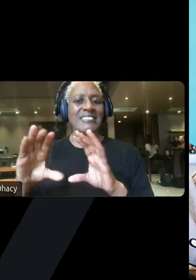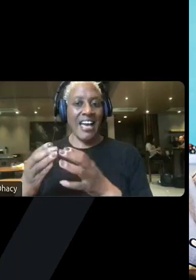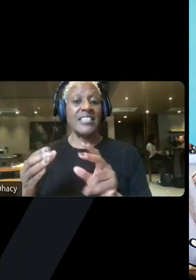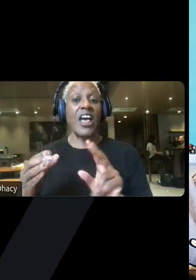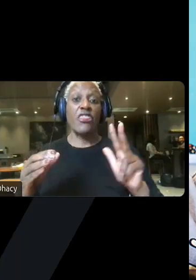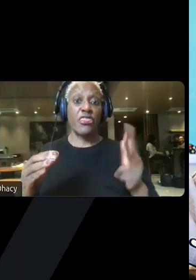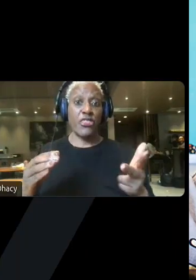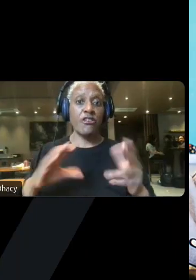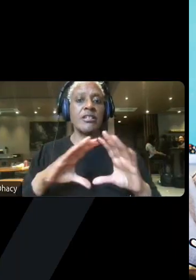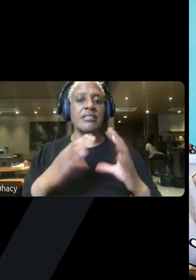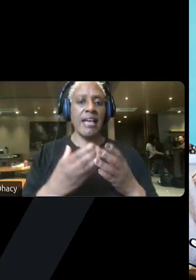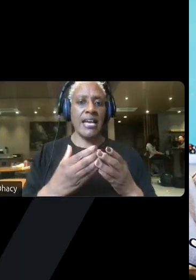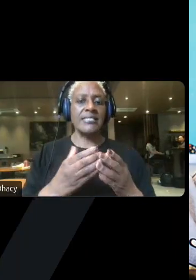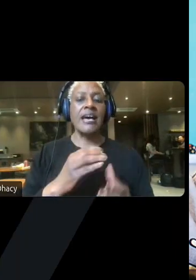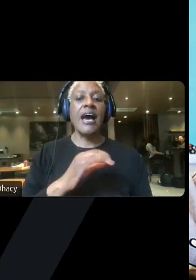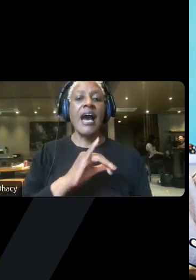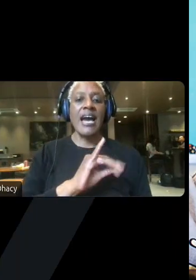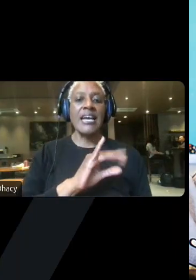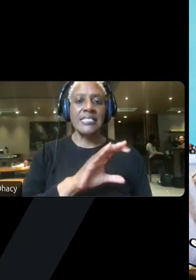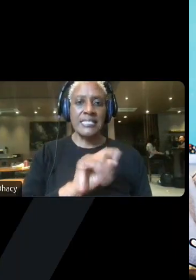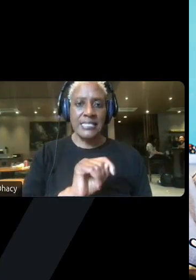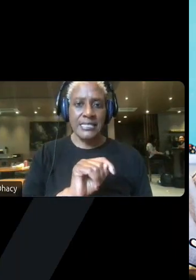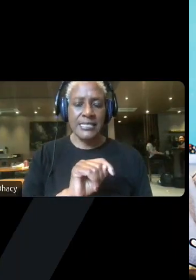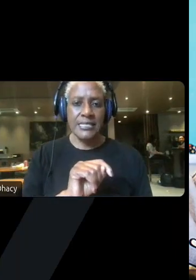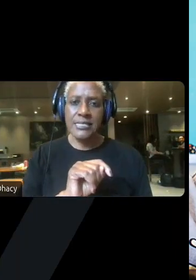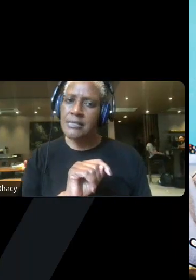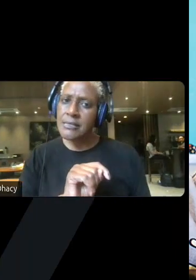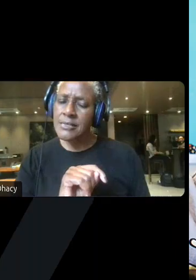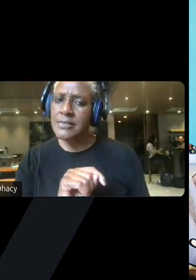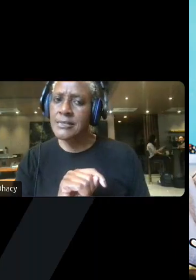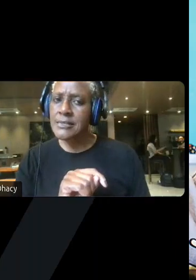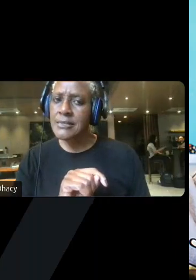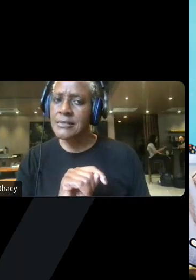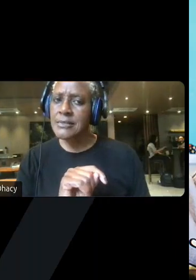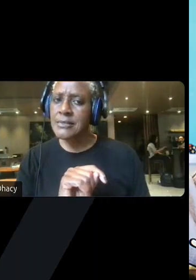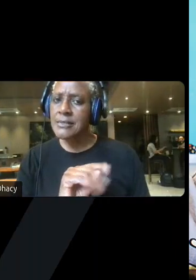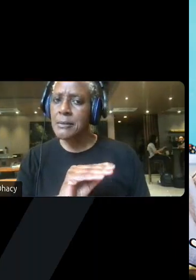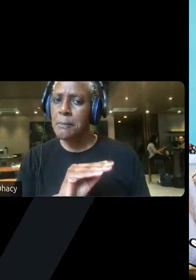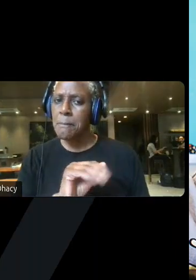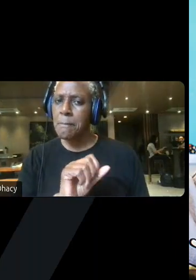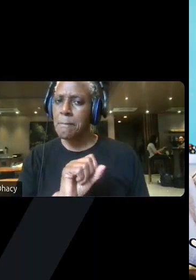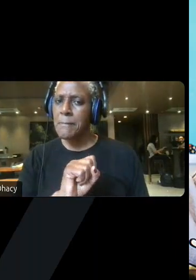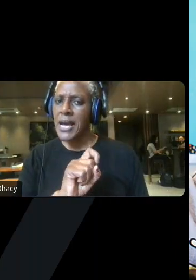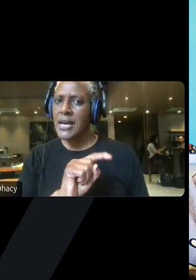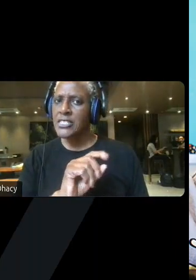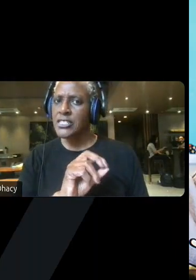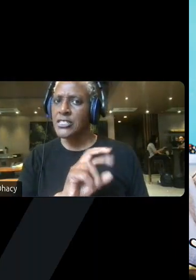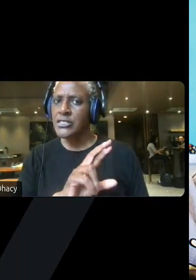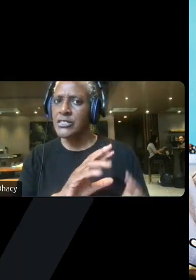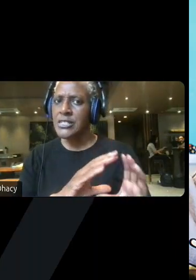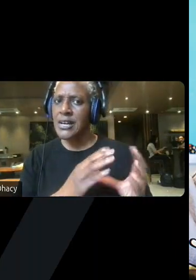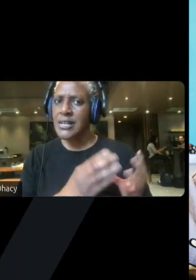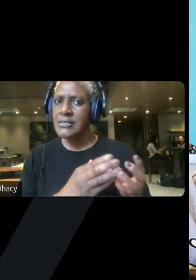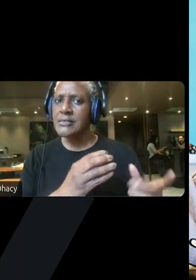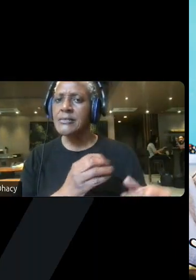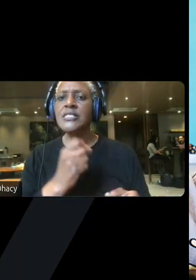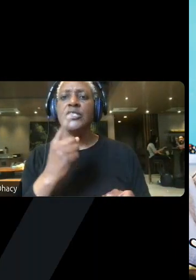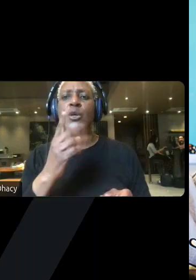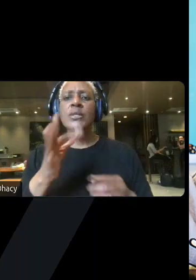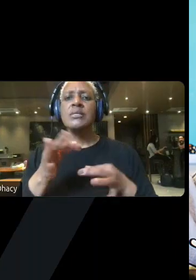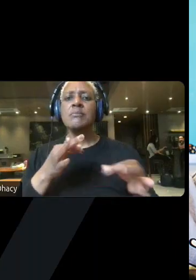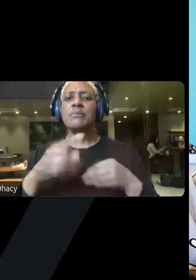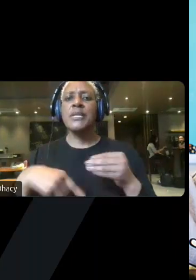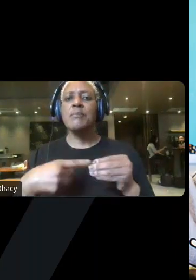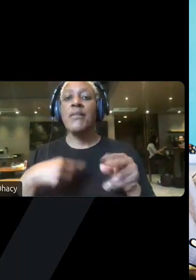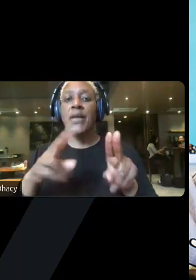ICT Nest class. Okay, so let's talk about the application process. We're going to give you a brief